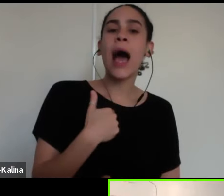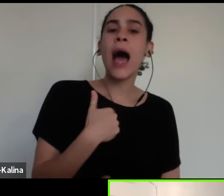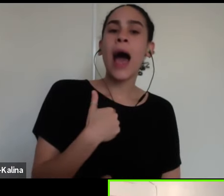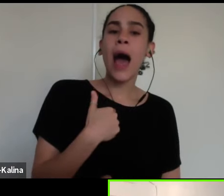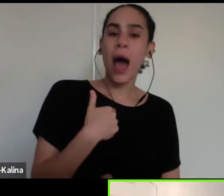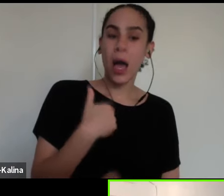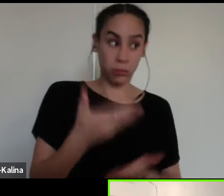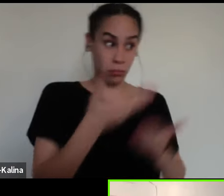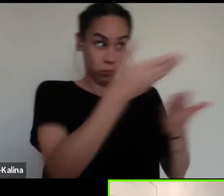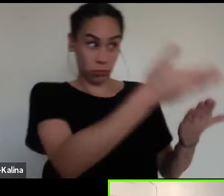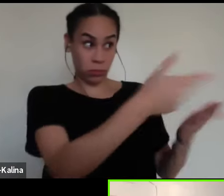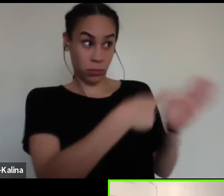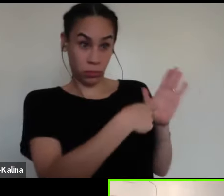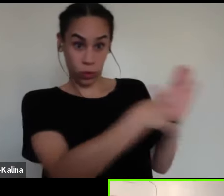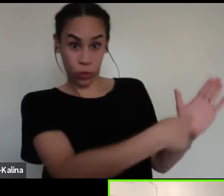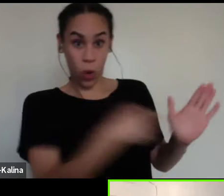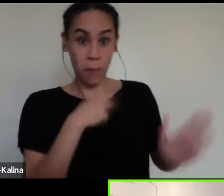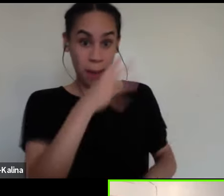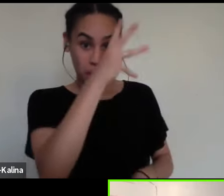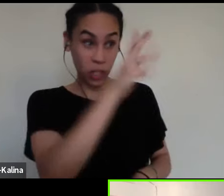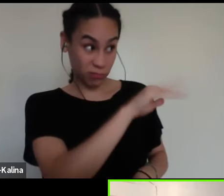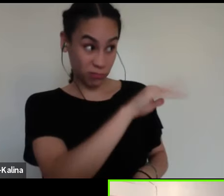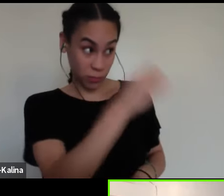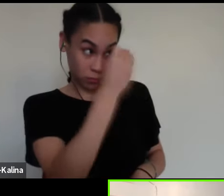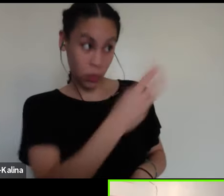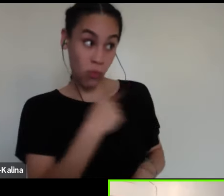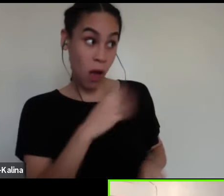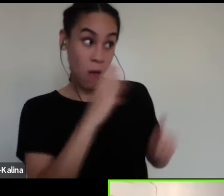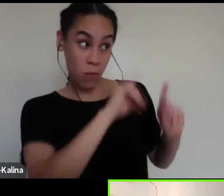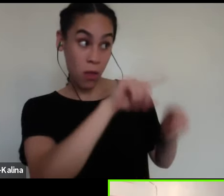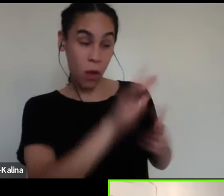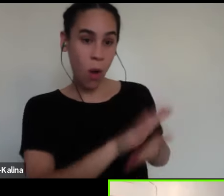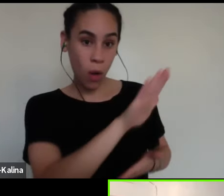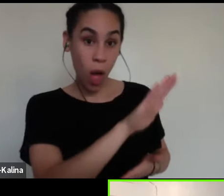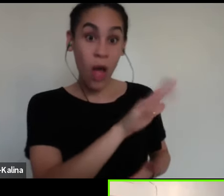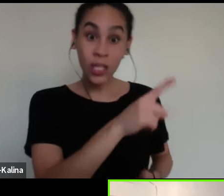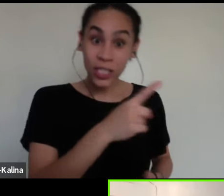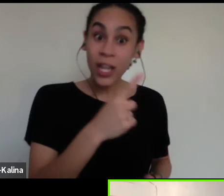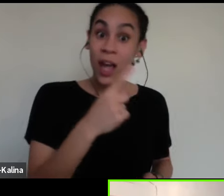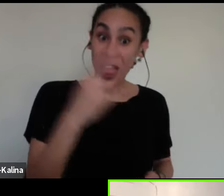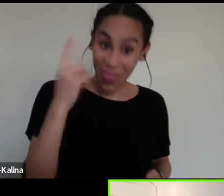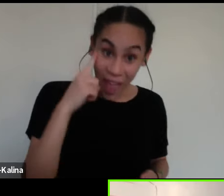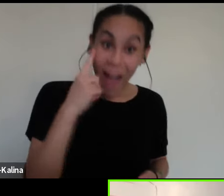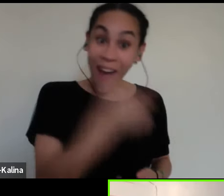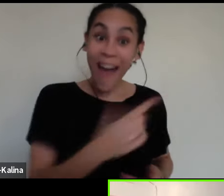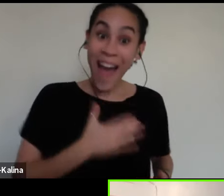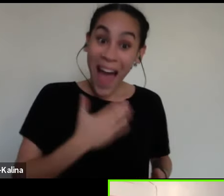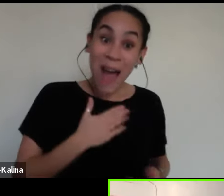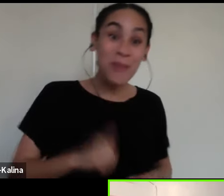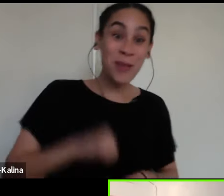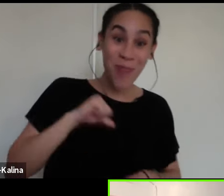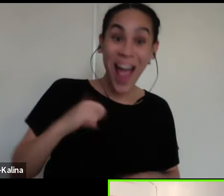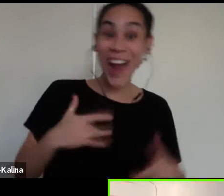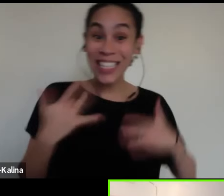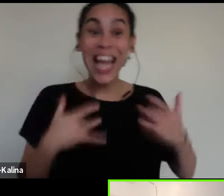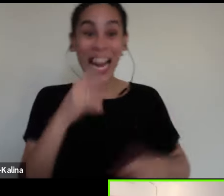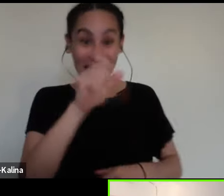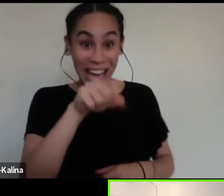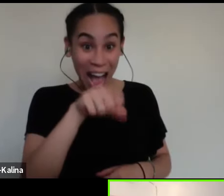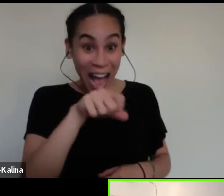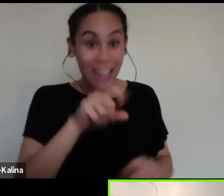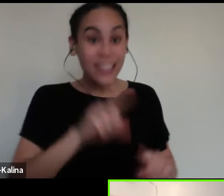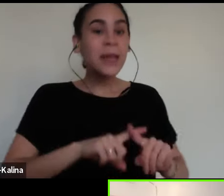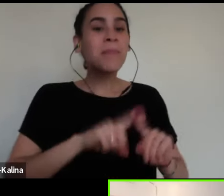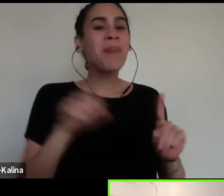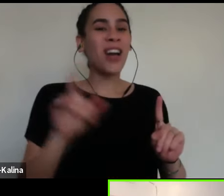that I was going to go to college. You would think that they would be really happy and excited and proud and all of these things. And they were those things, but with like